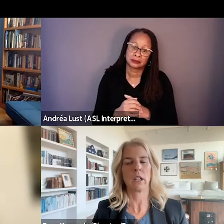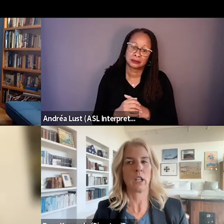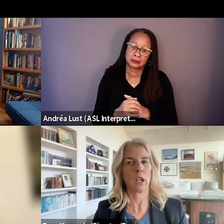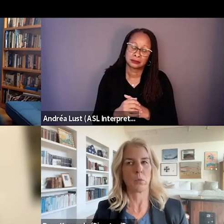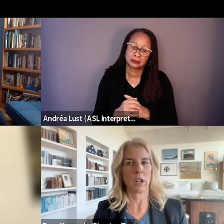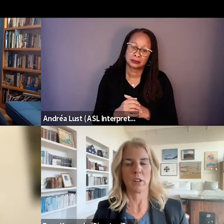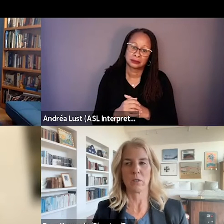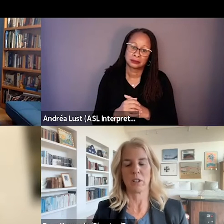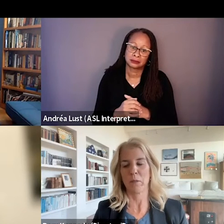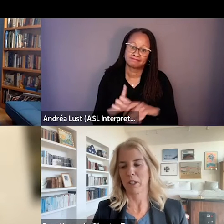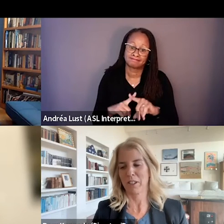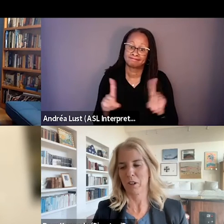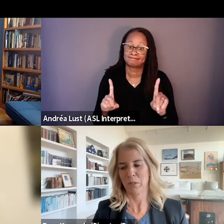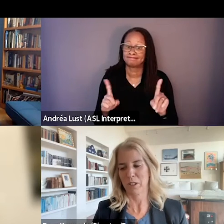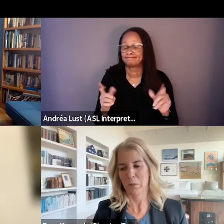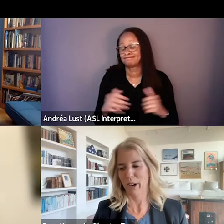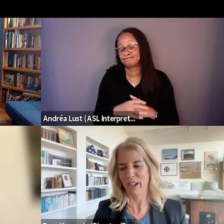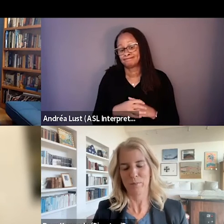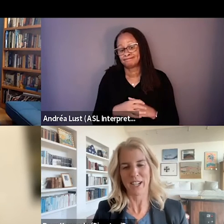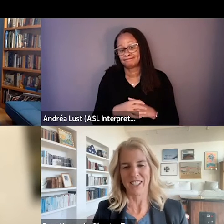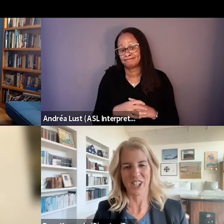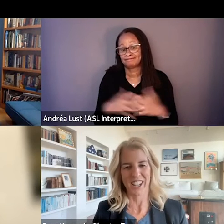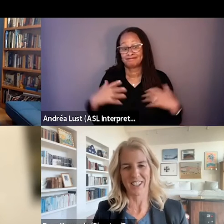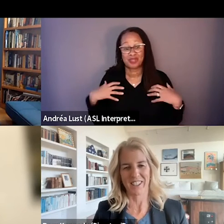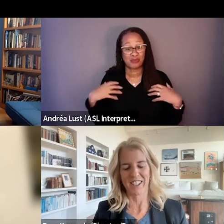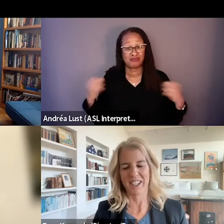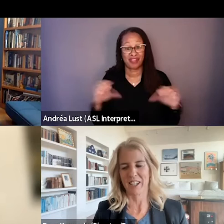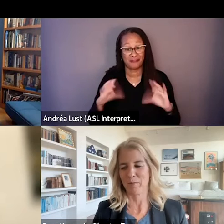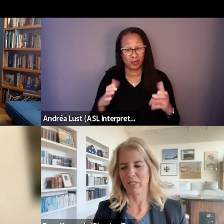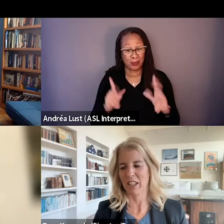But you know, they're a brave bunch,